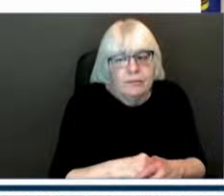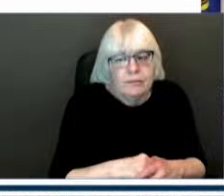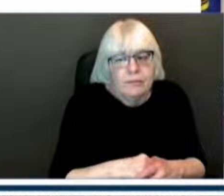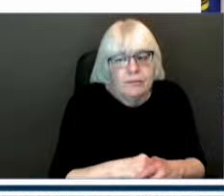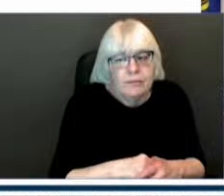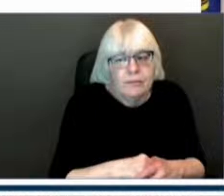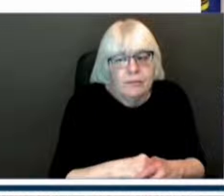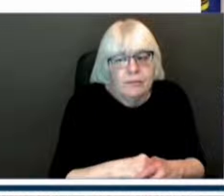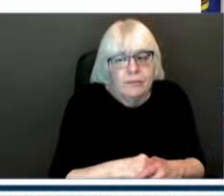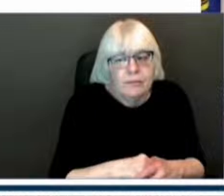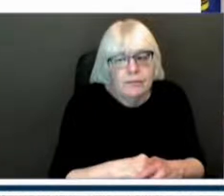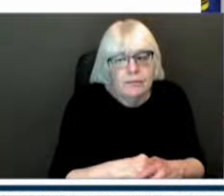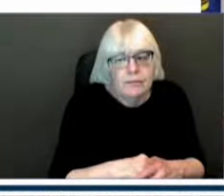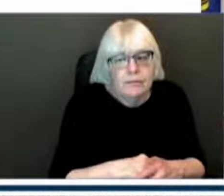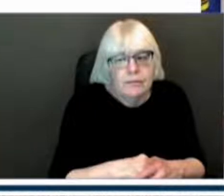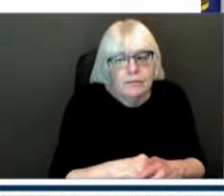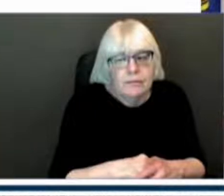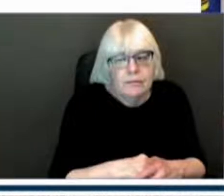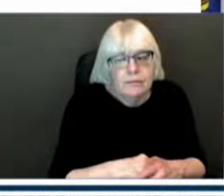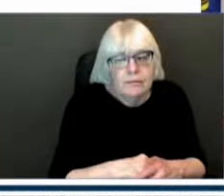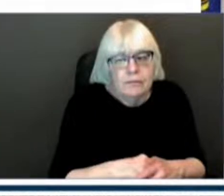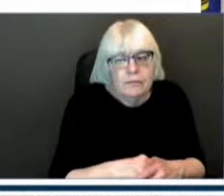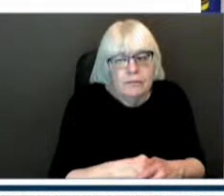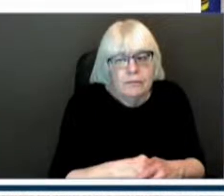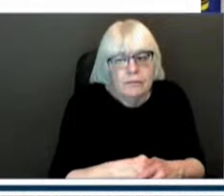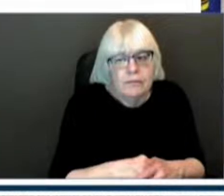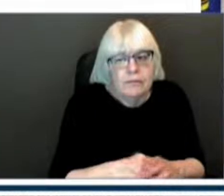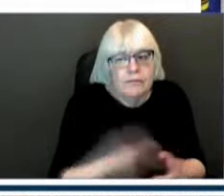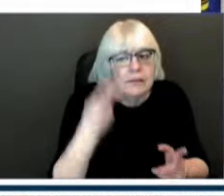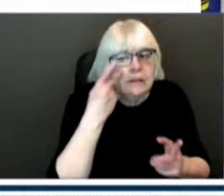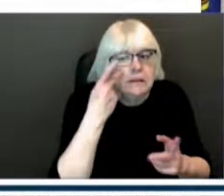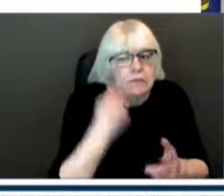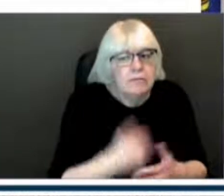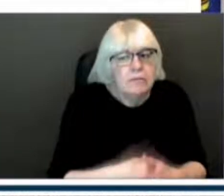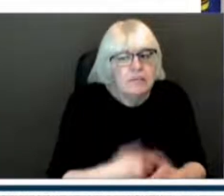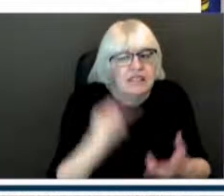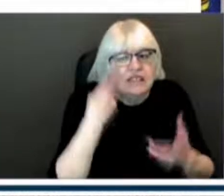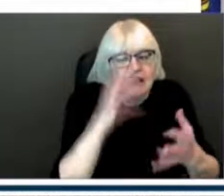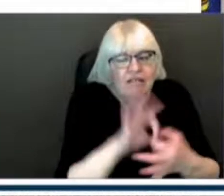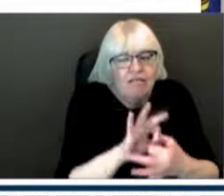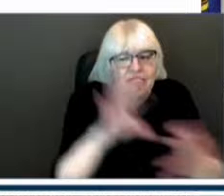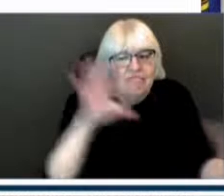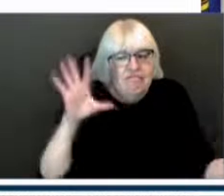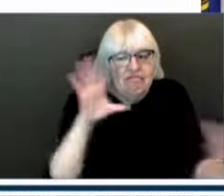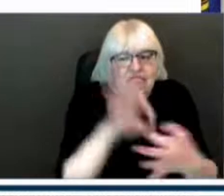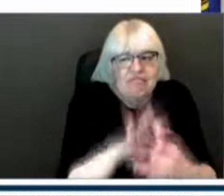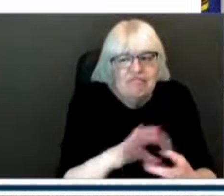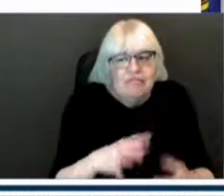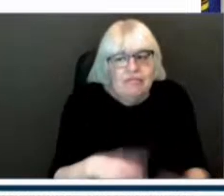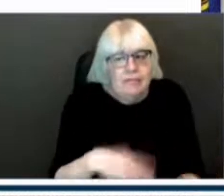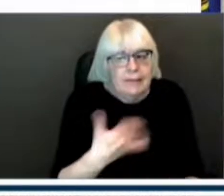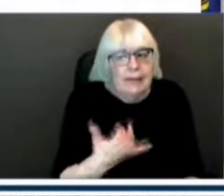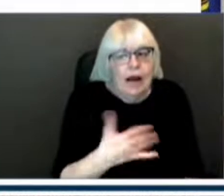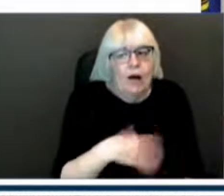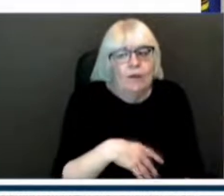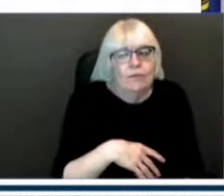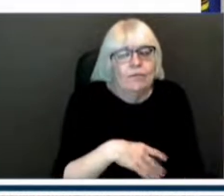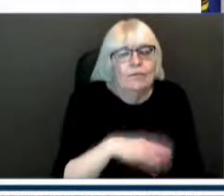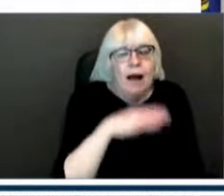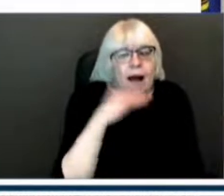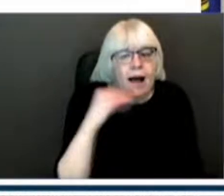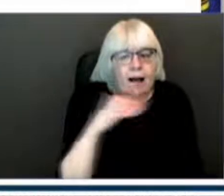All right, we'll see if Lois connects again. We'll go to Tim Bousquet from the Halifax Examiner. Go ahead, Tim, if you're there. Hi, Dr.